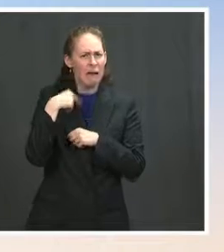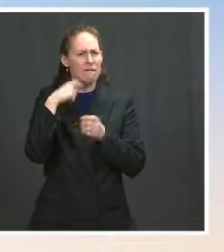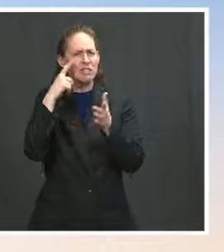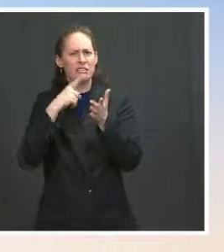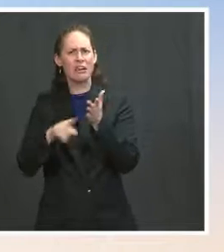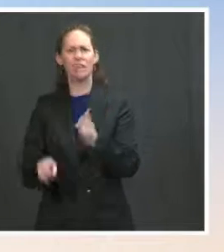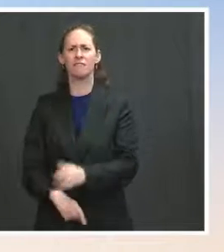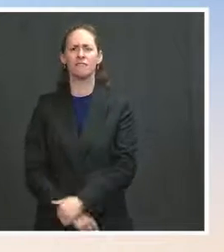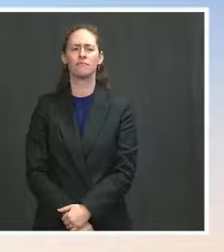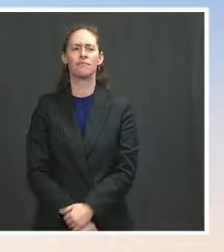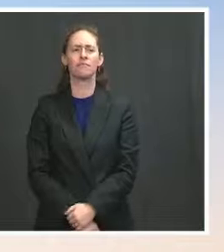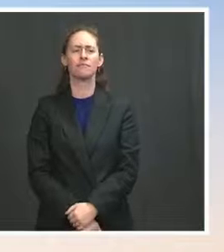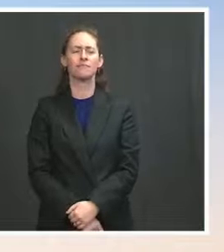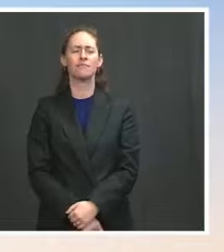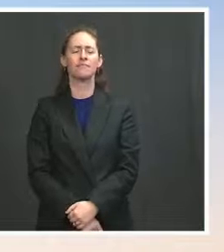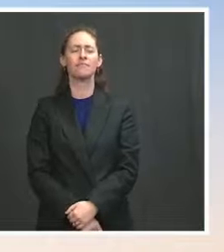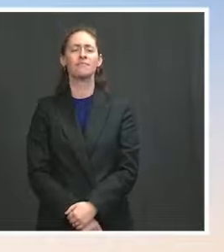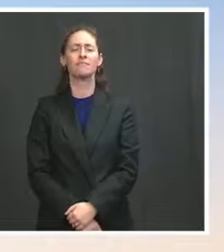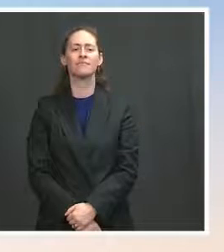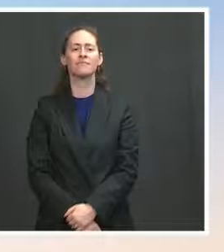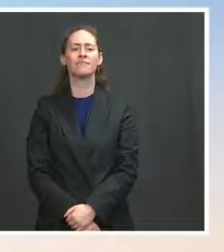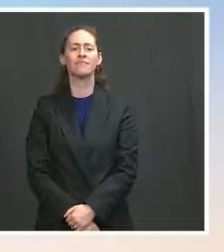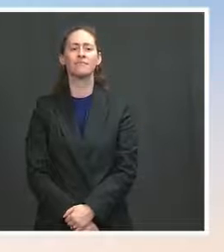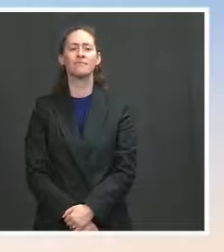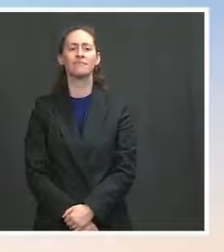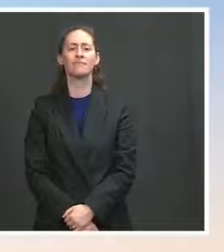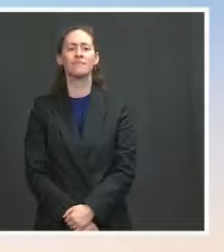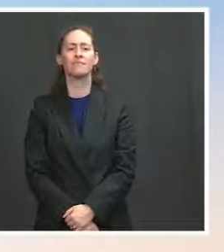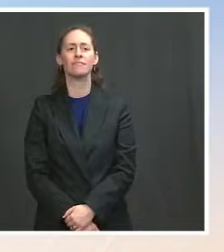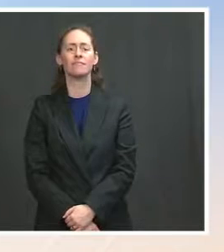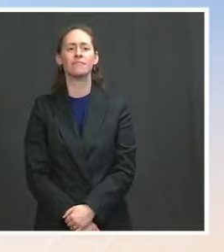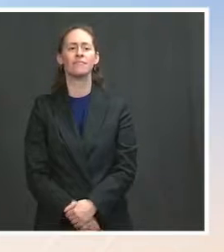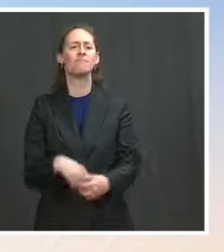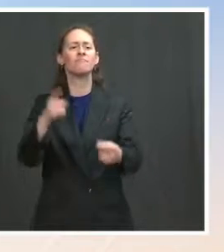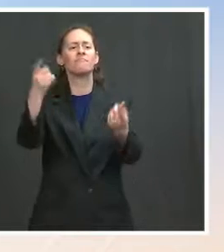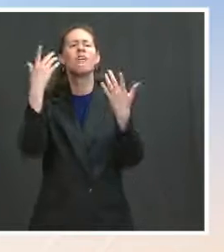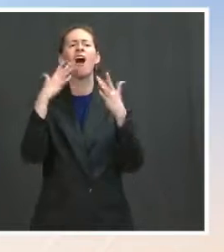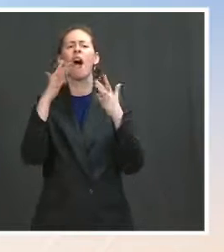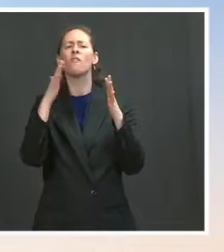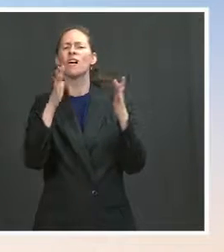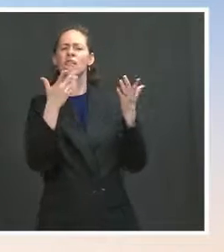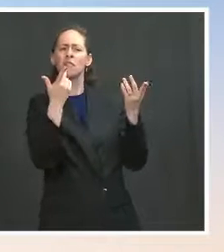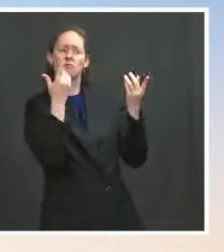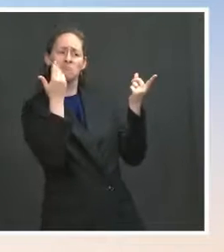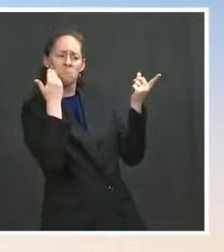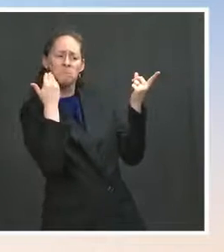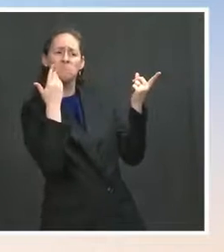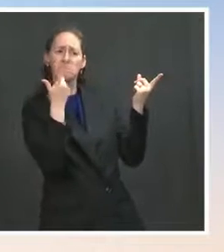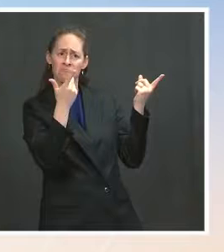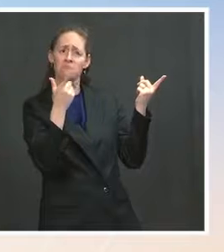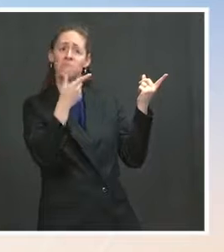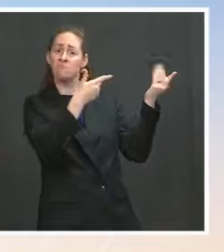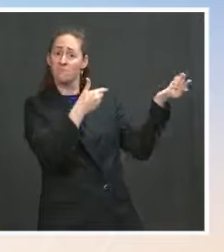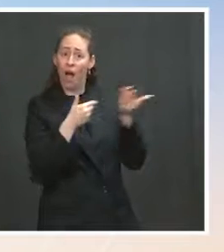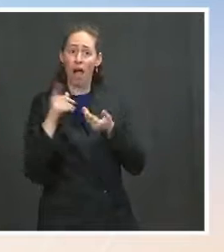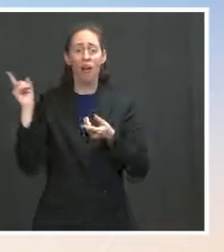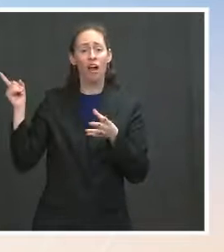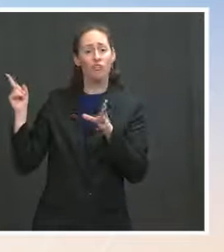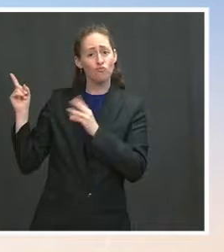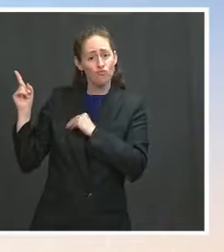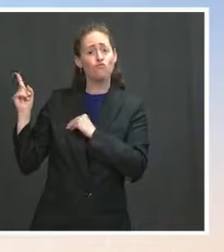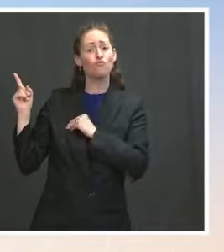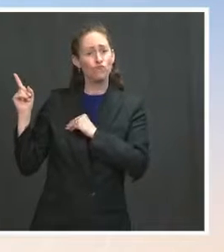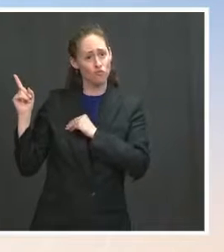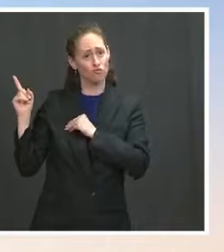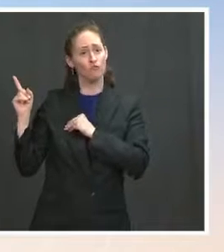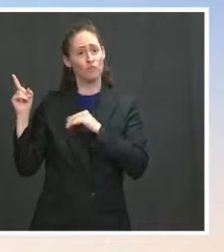to confirm for sure. They issued, of course, a graceful invitation, which he certainly accepted. He's looking forward to seeing her